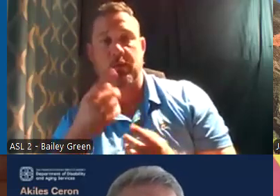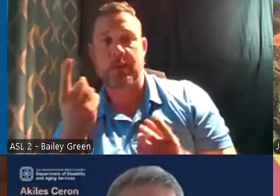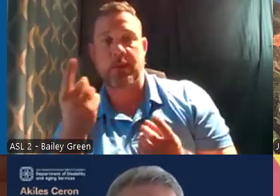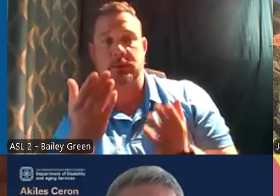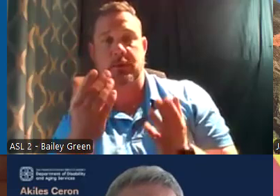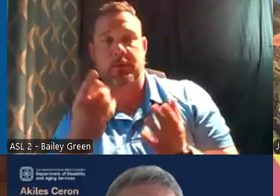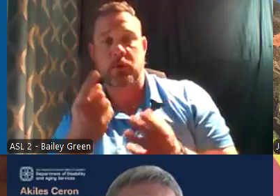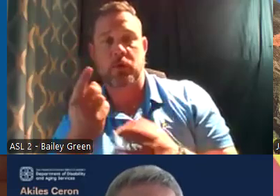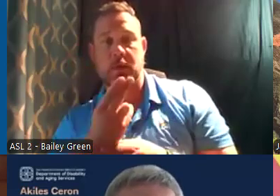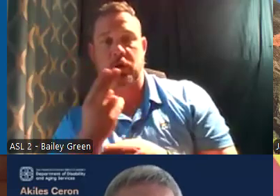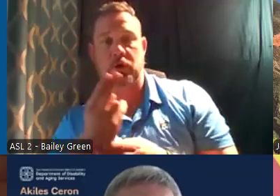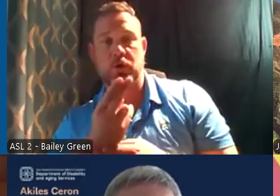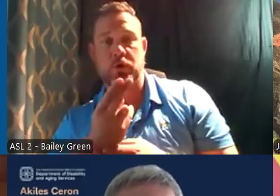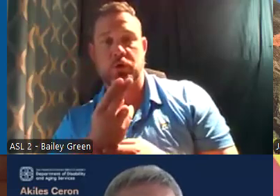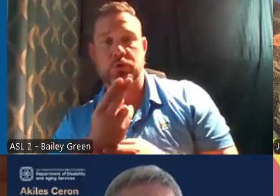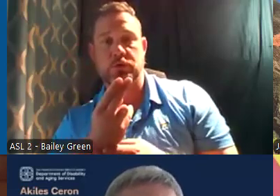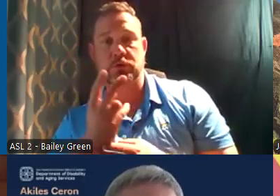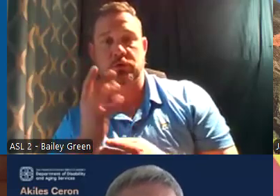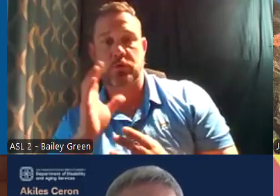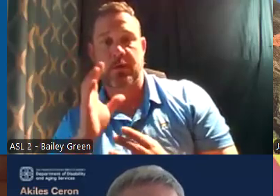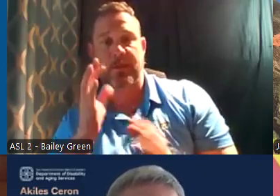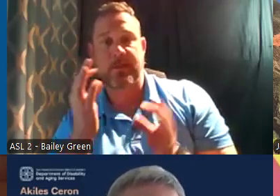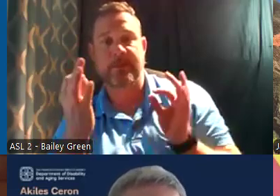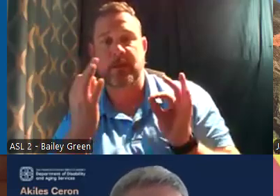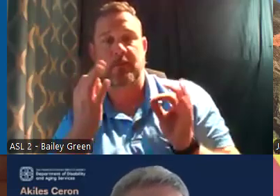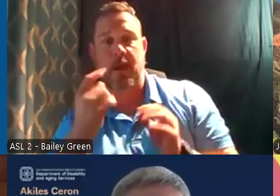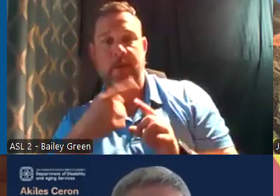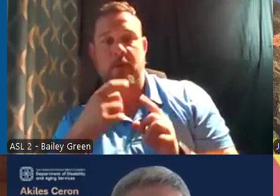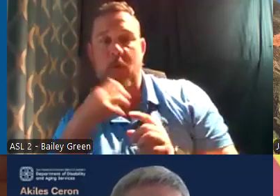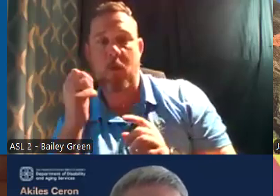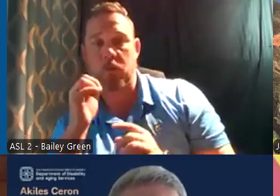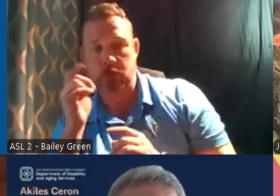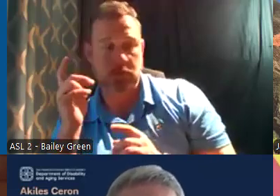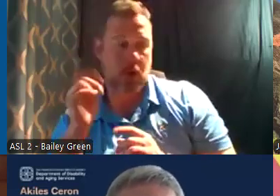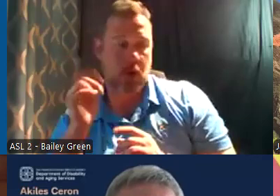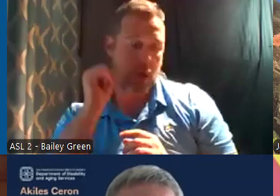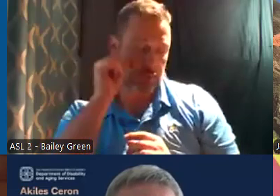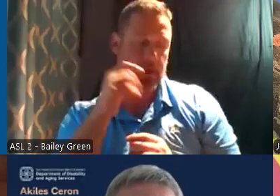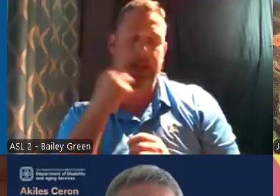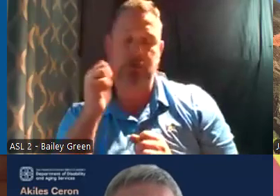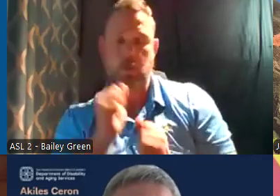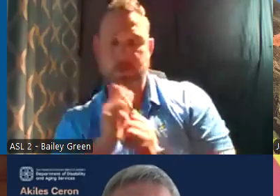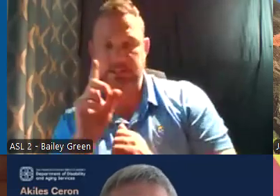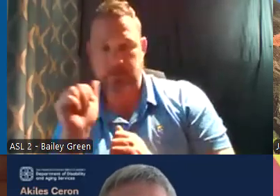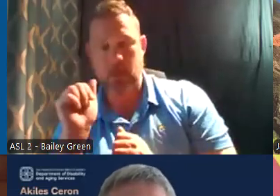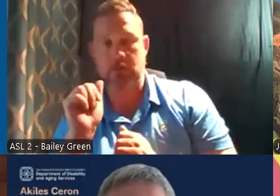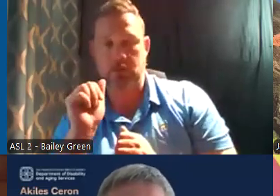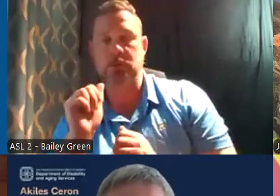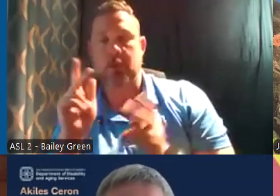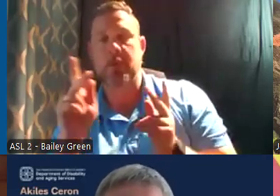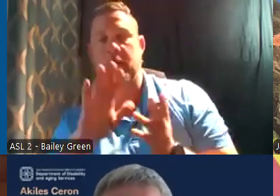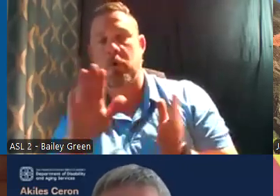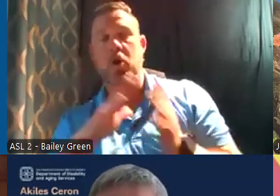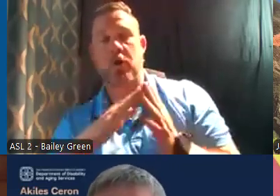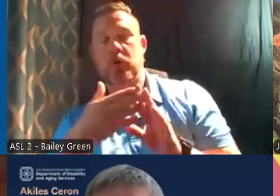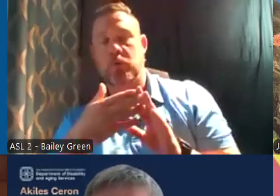can use to seek feedback from the older adults and folks aging with disabilities, and the folks in your